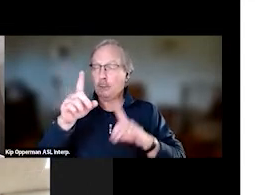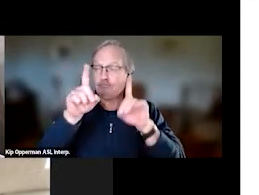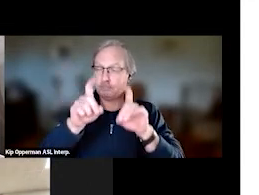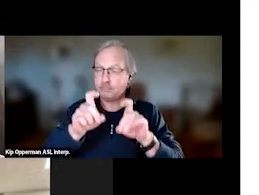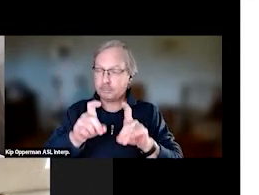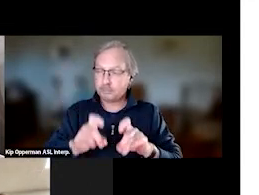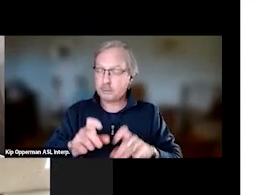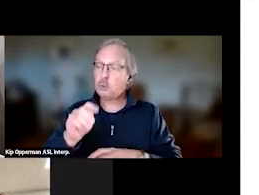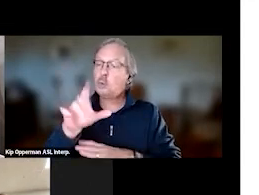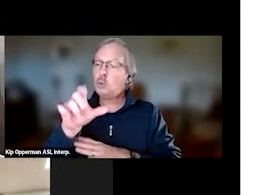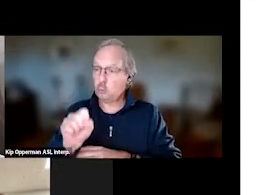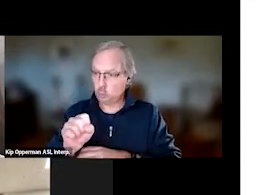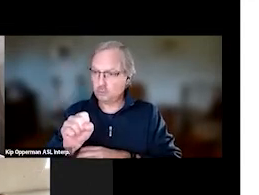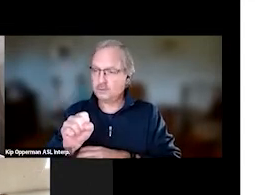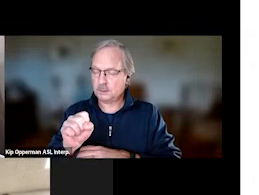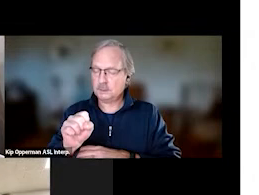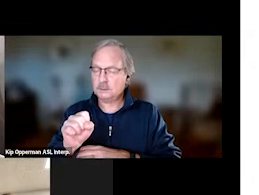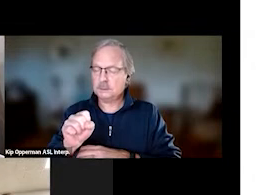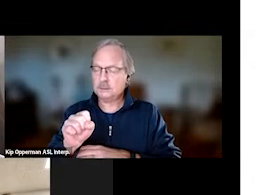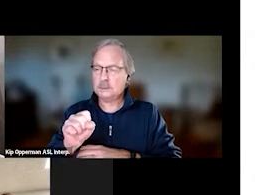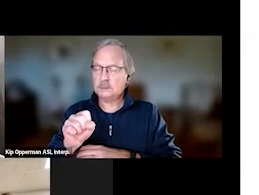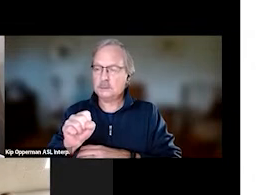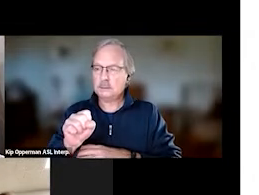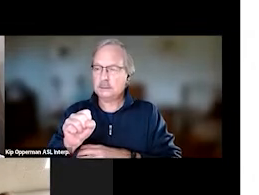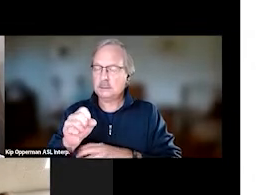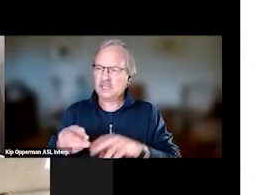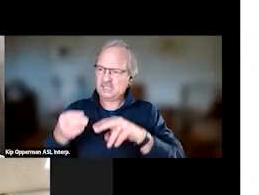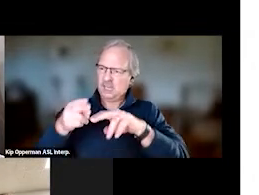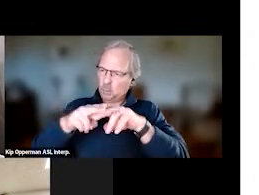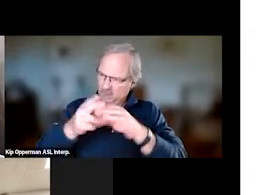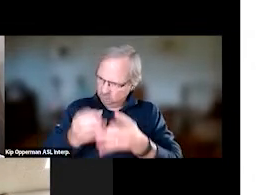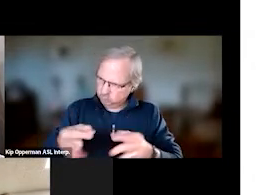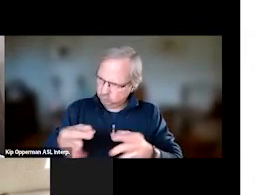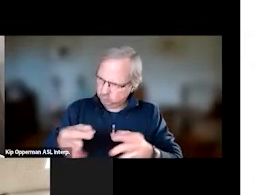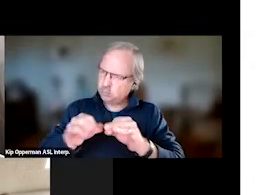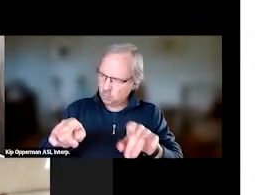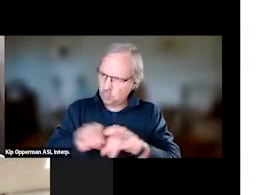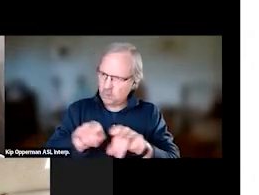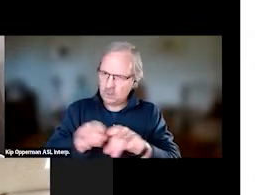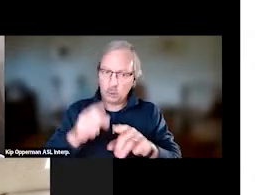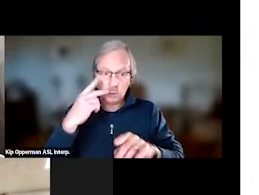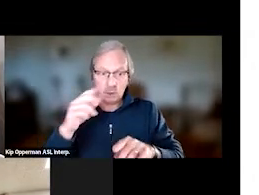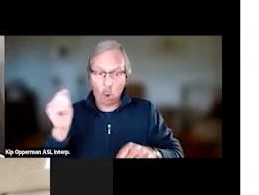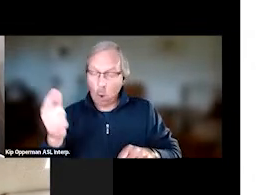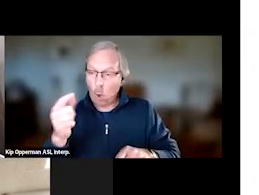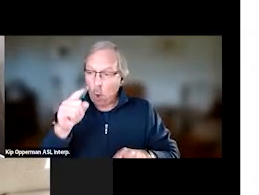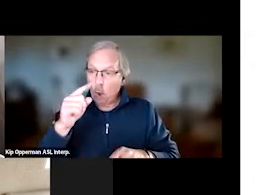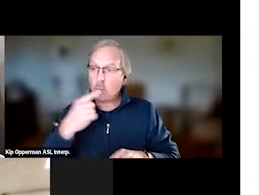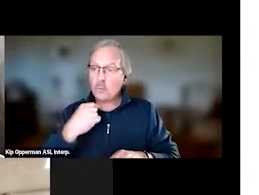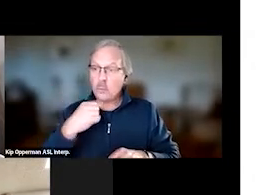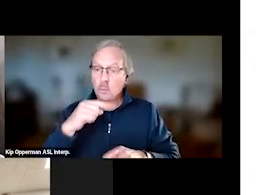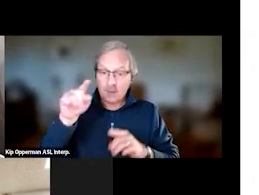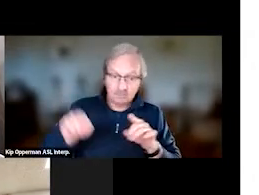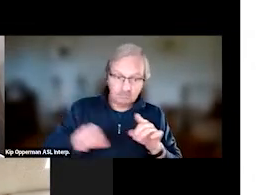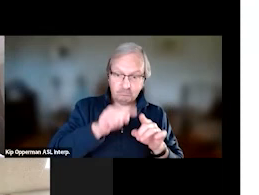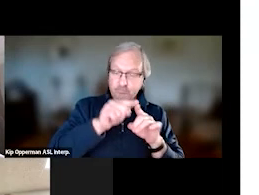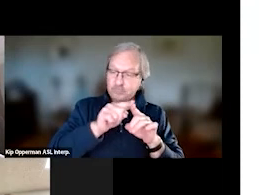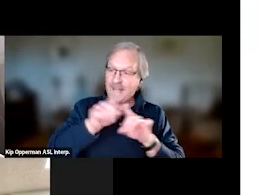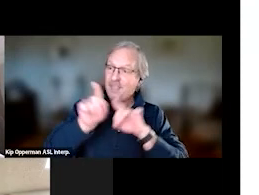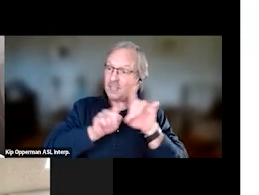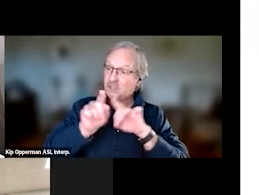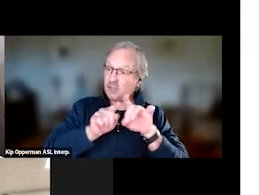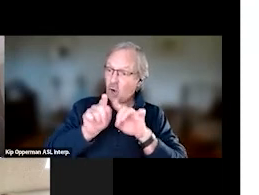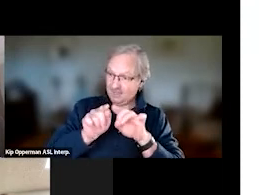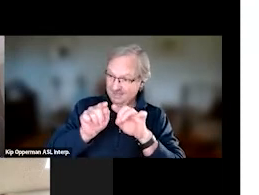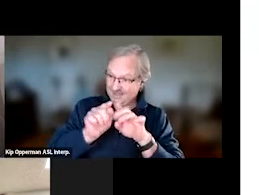We increased this one significantly as well. As you can see, all the little red circles and the little star asterisk by their difference is